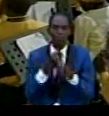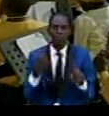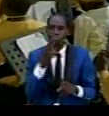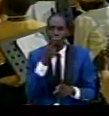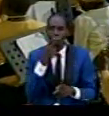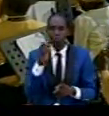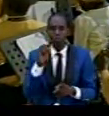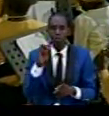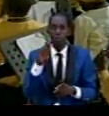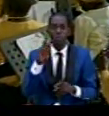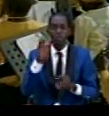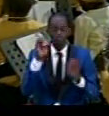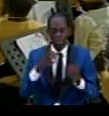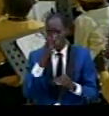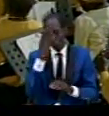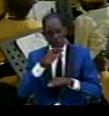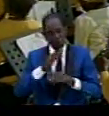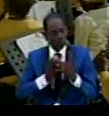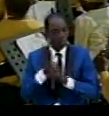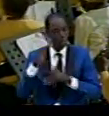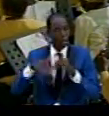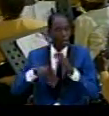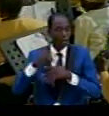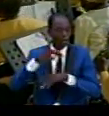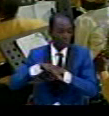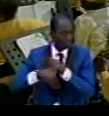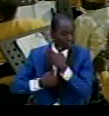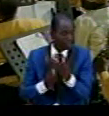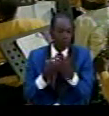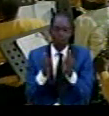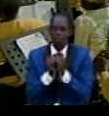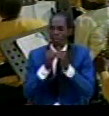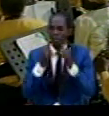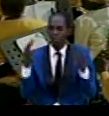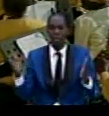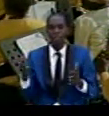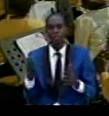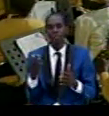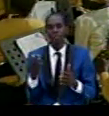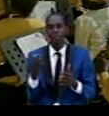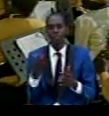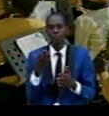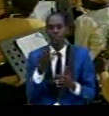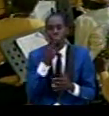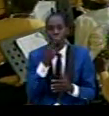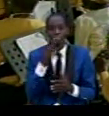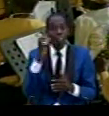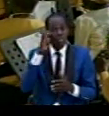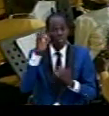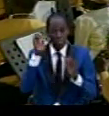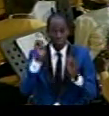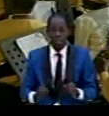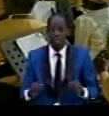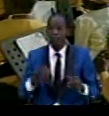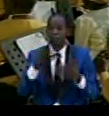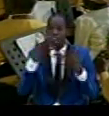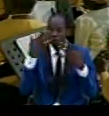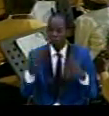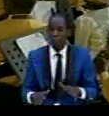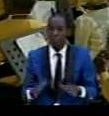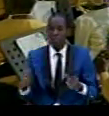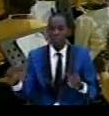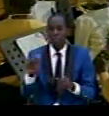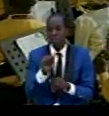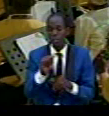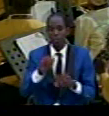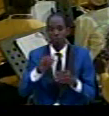without smoking. This is someone that smokes a carton of cigarettes at night every day before daybreak.